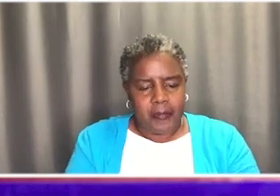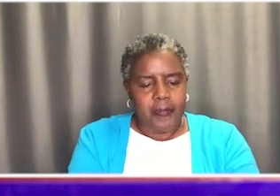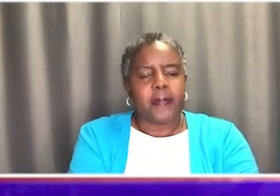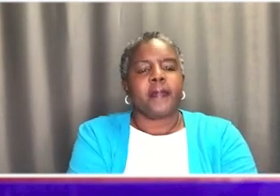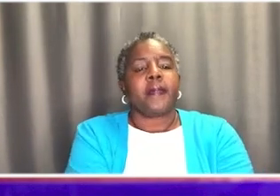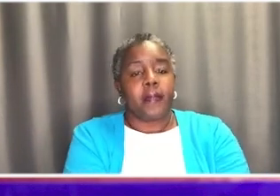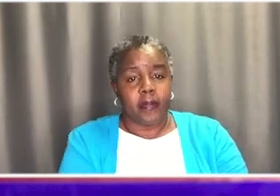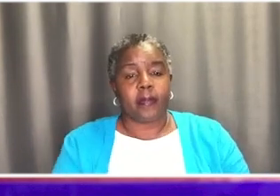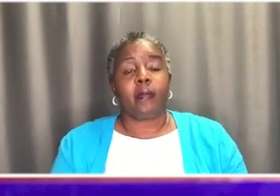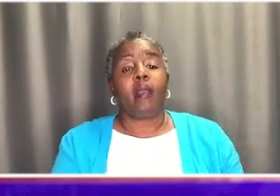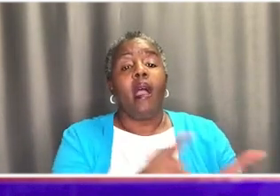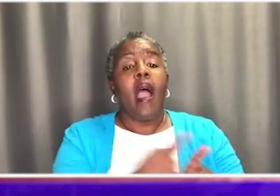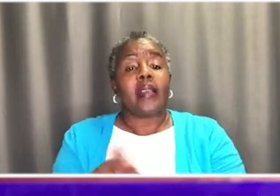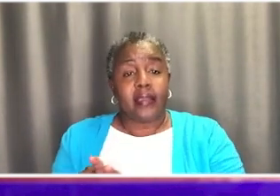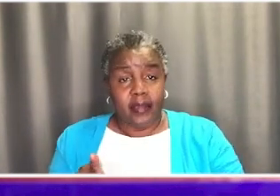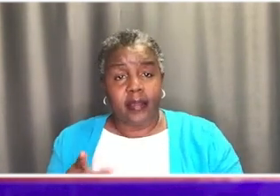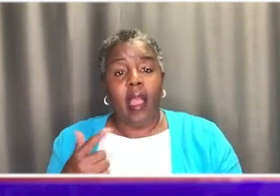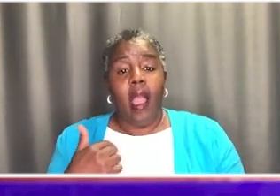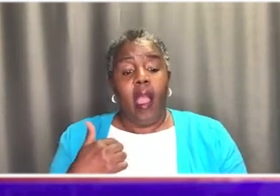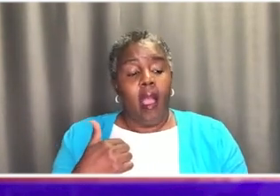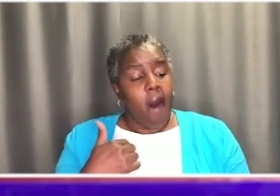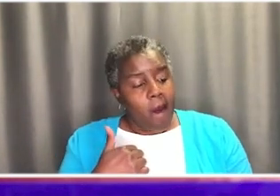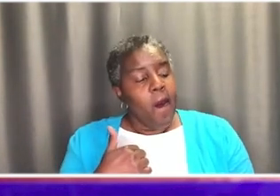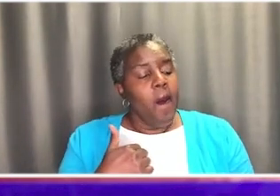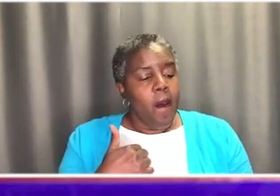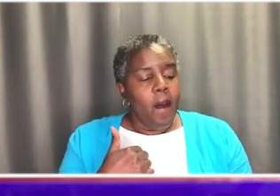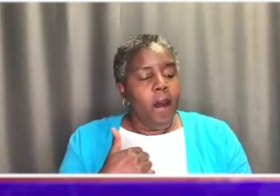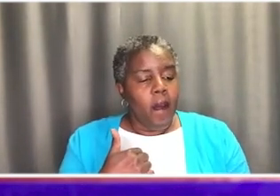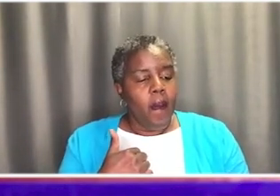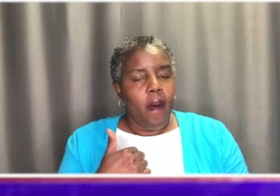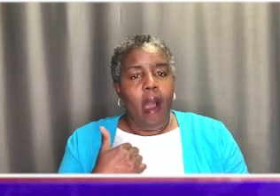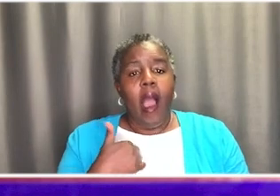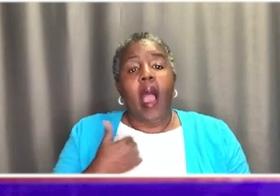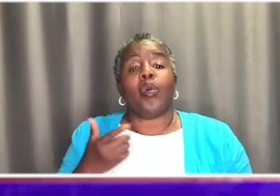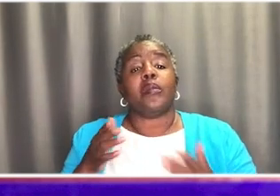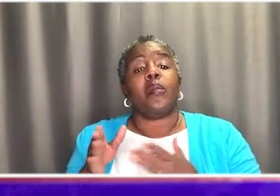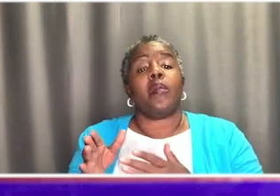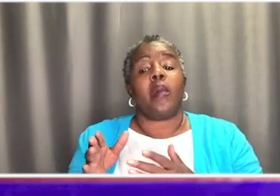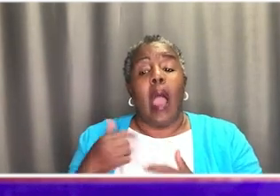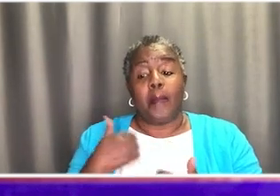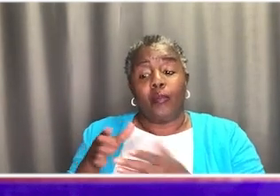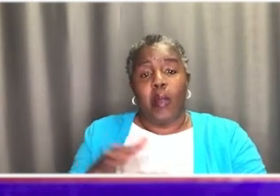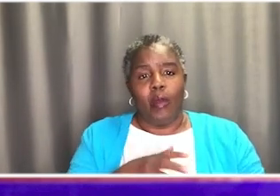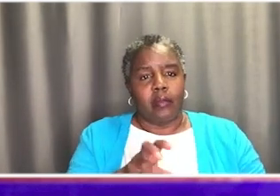so as I get ready to go to my seat,